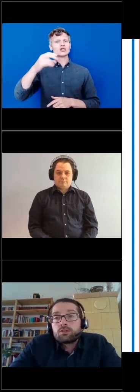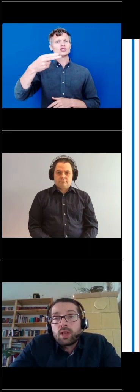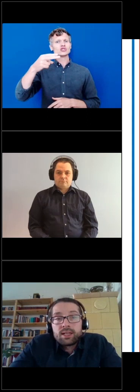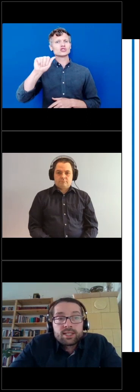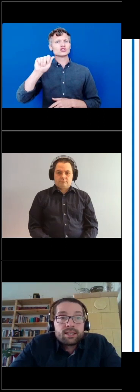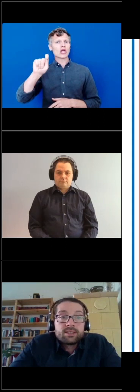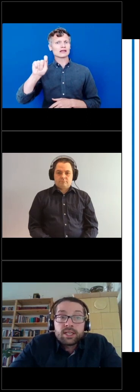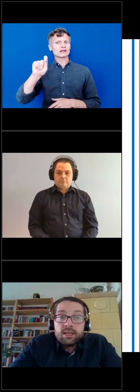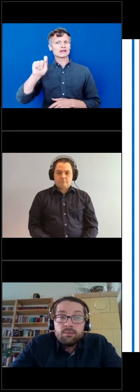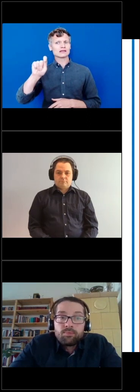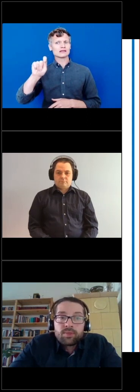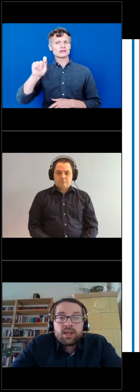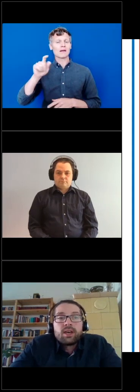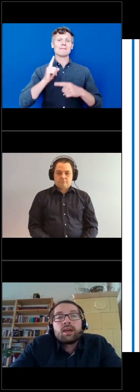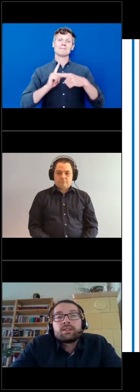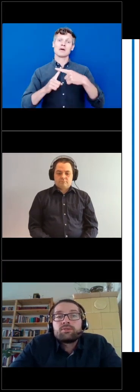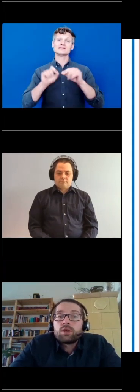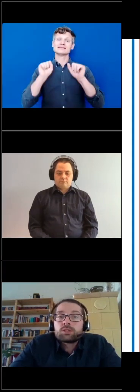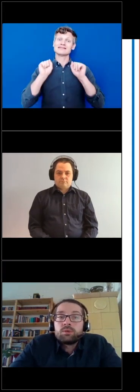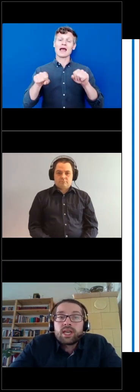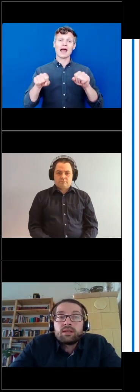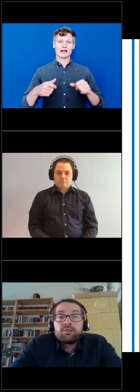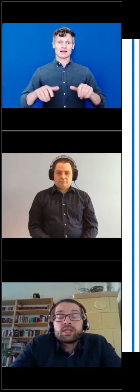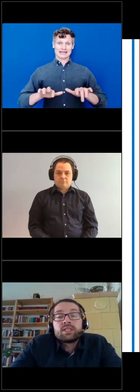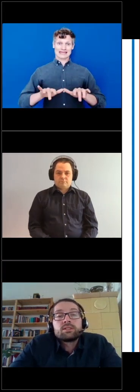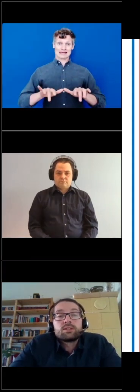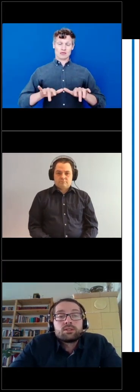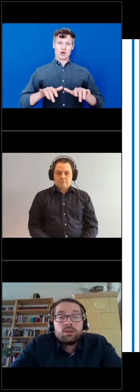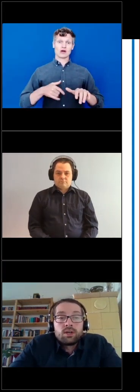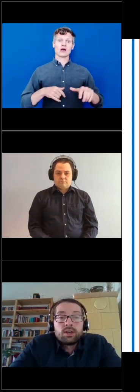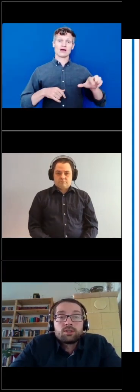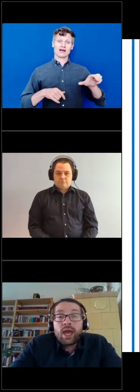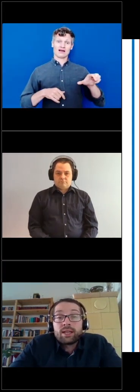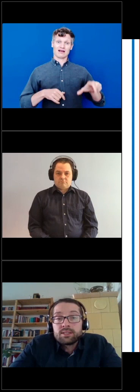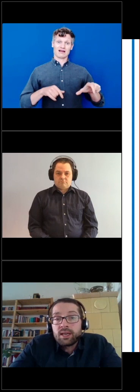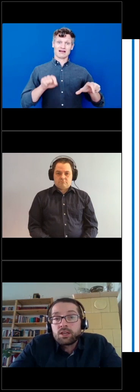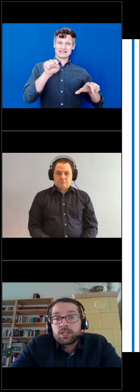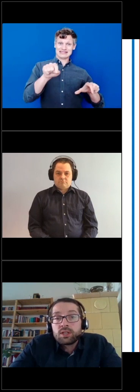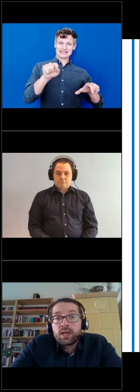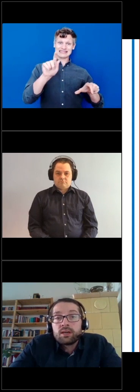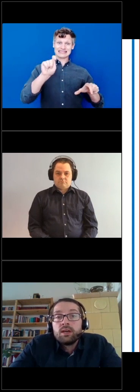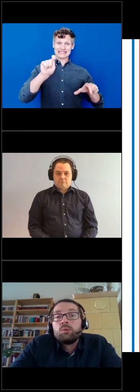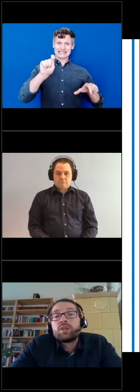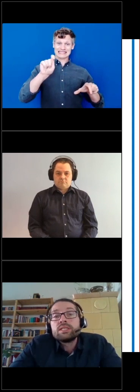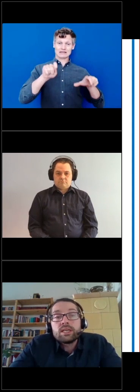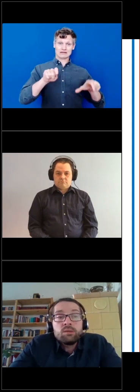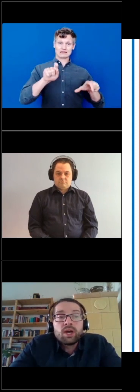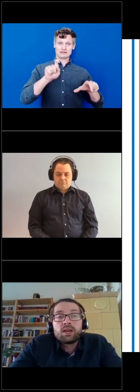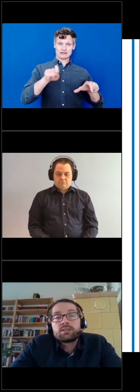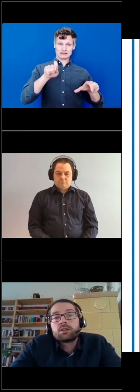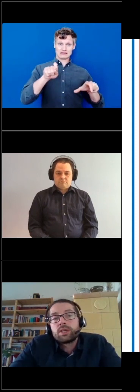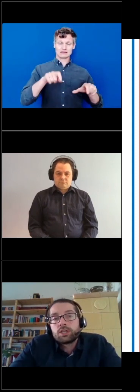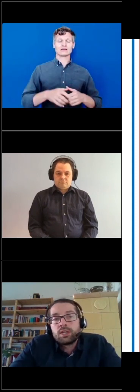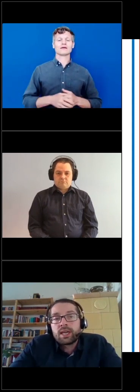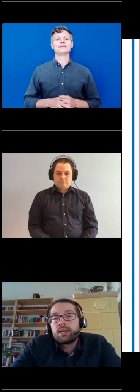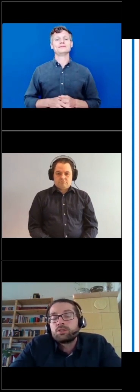shortcut Ctrl-Alt and T. And if you experience any difficulties to enter any question there, please email